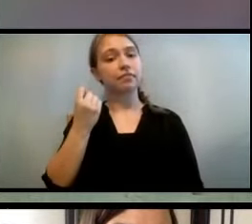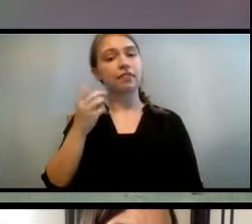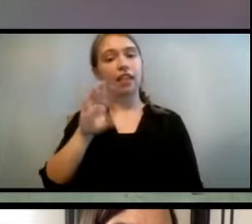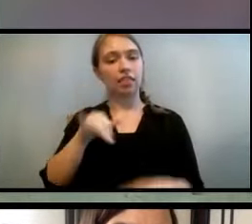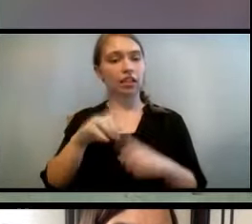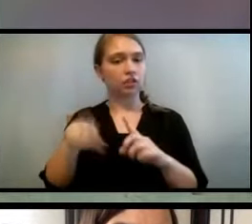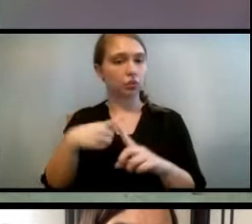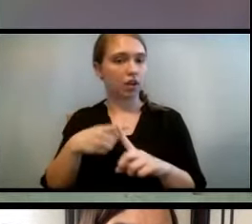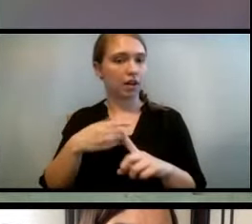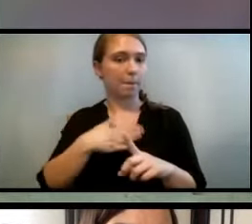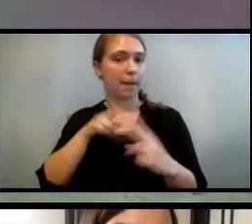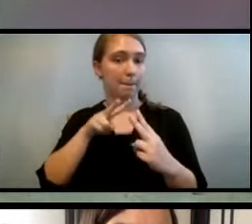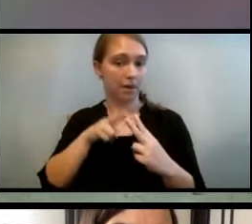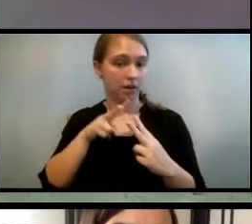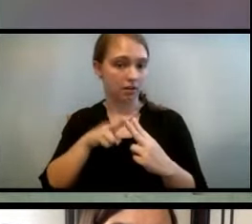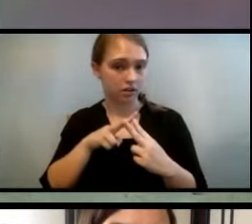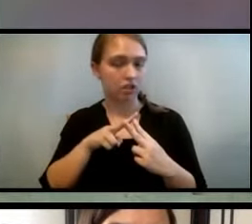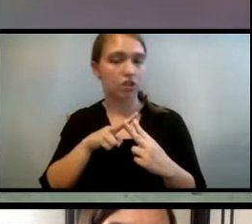when my partner